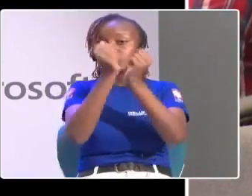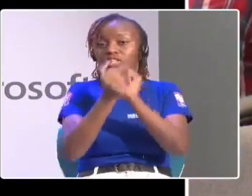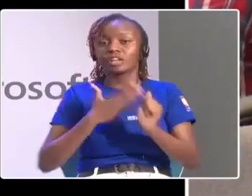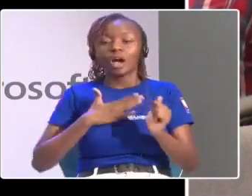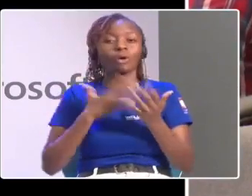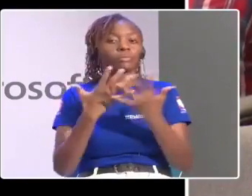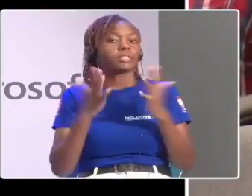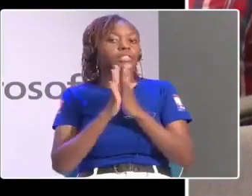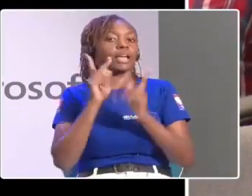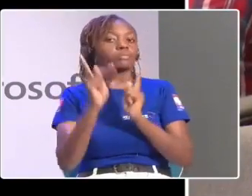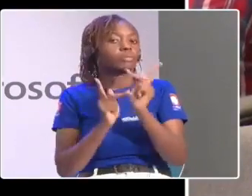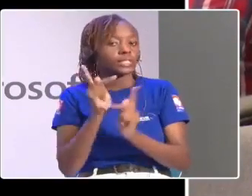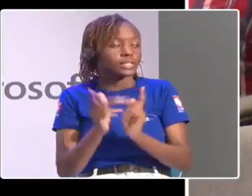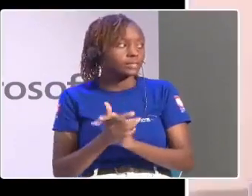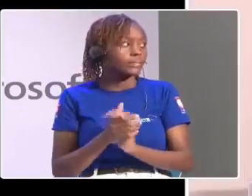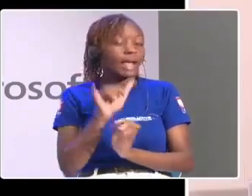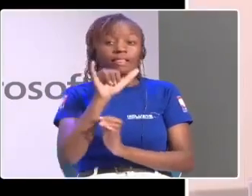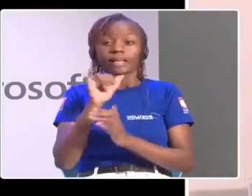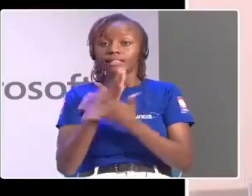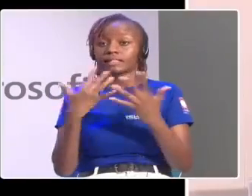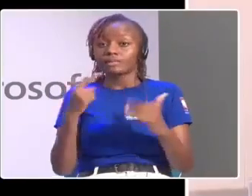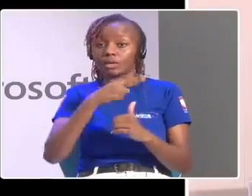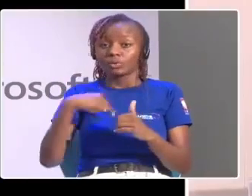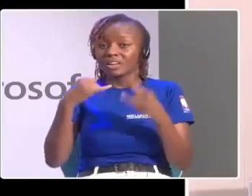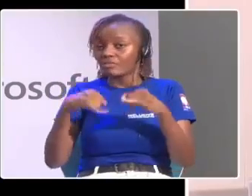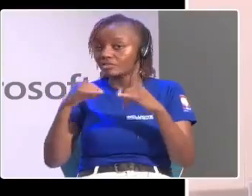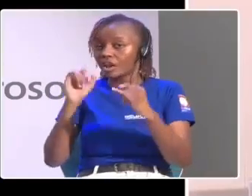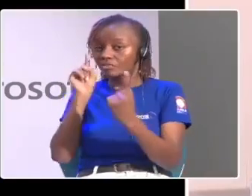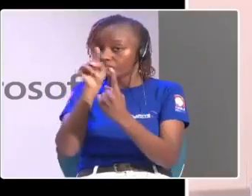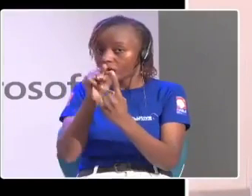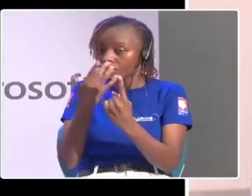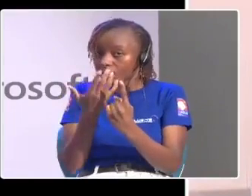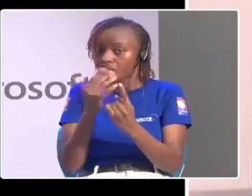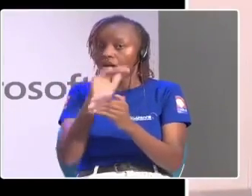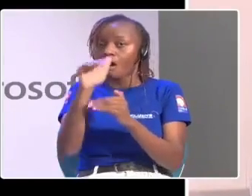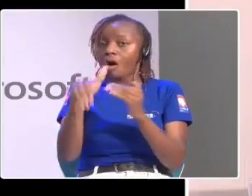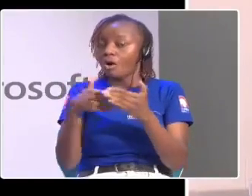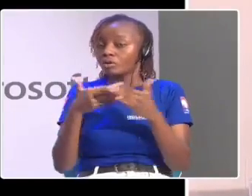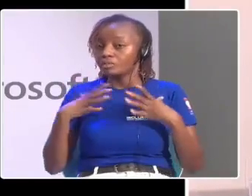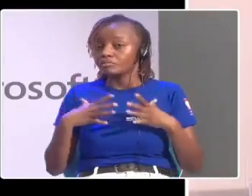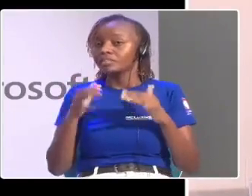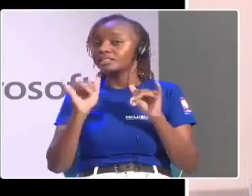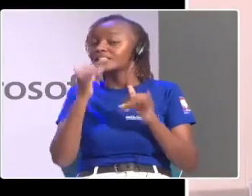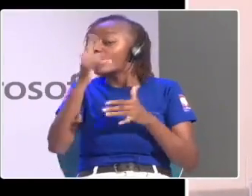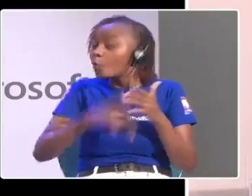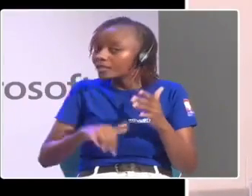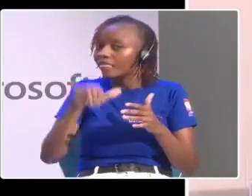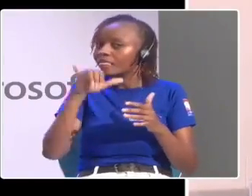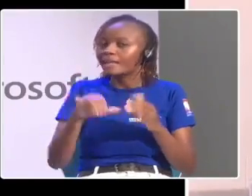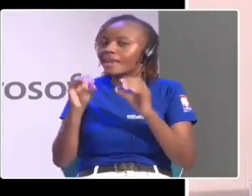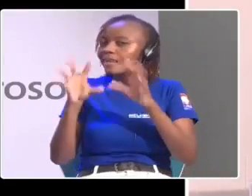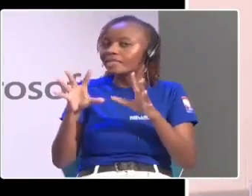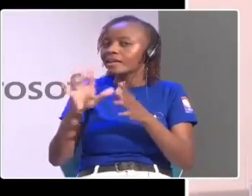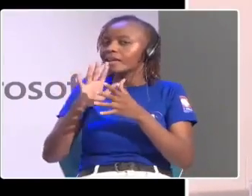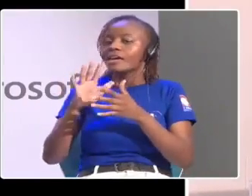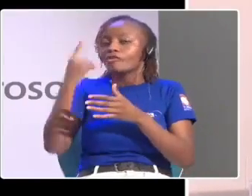shape our processes? So that's been something that we've really tried to prioritize, of everybody just maintaining nothing about us without us and integrating the